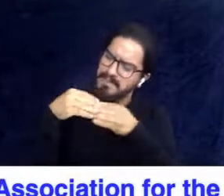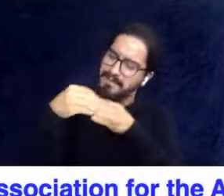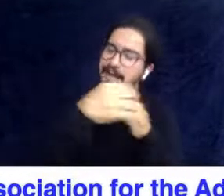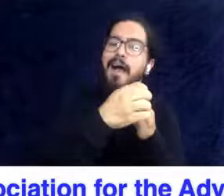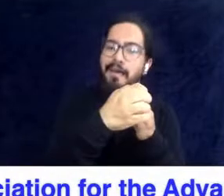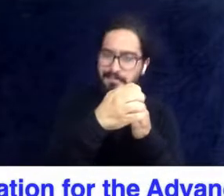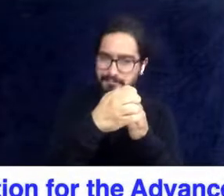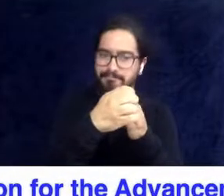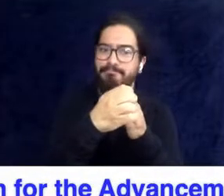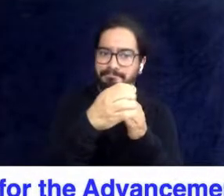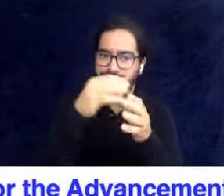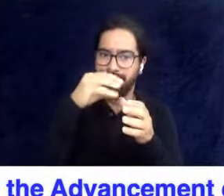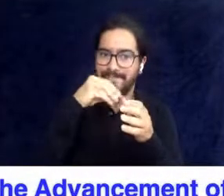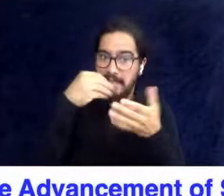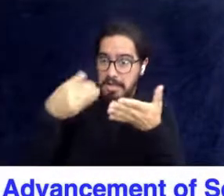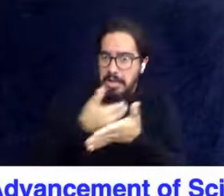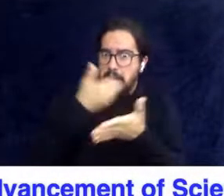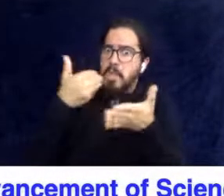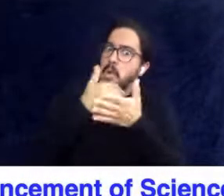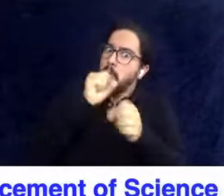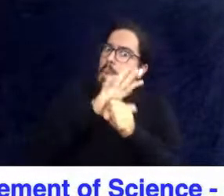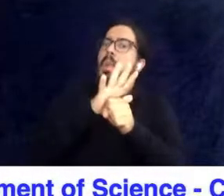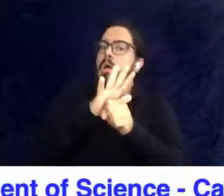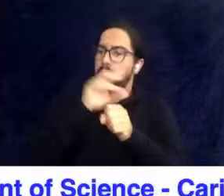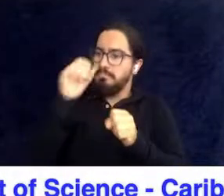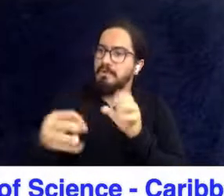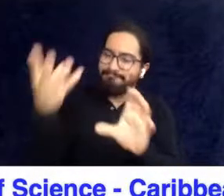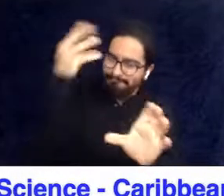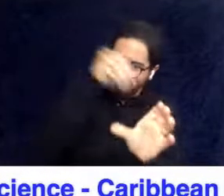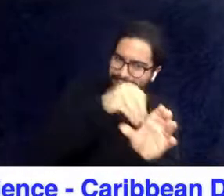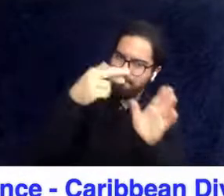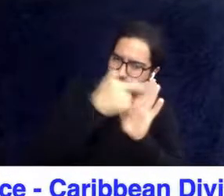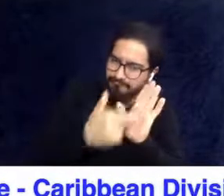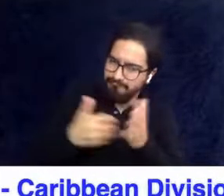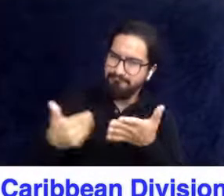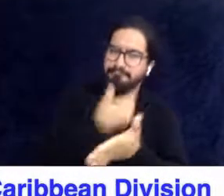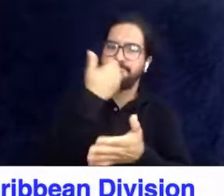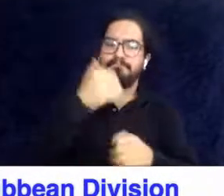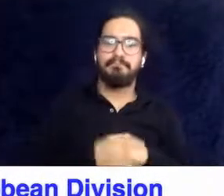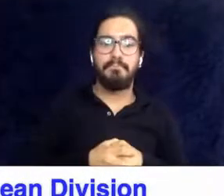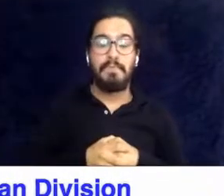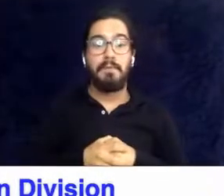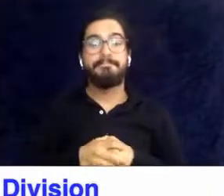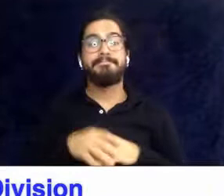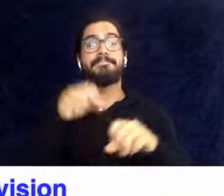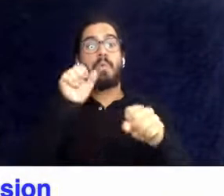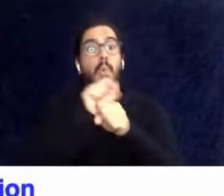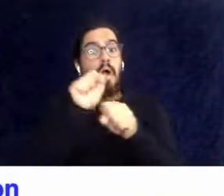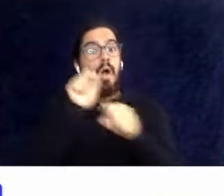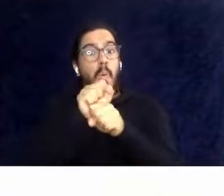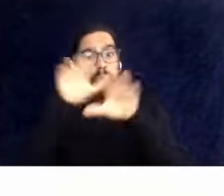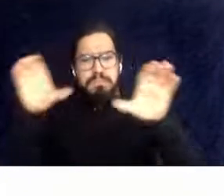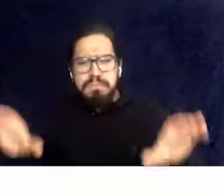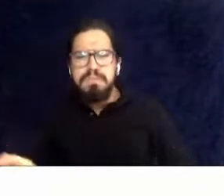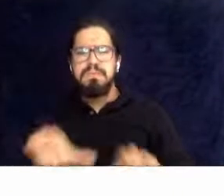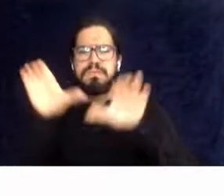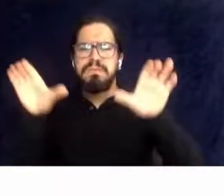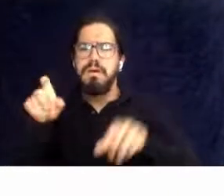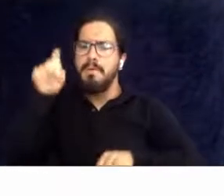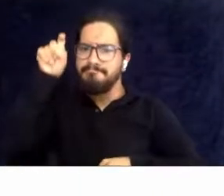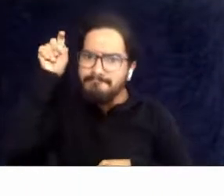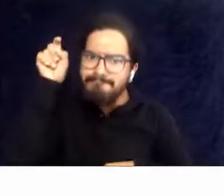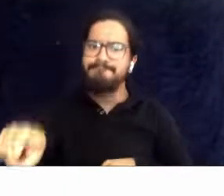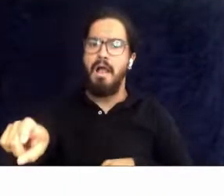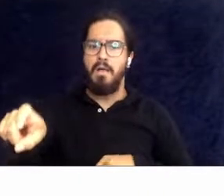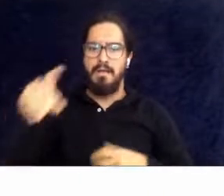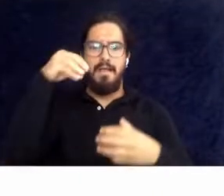novel coronavirus. Intensive coordinated actions will need to continue within the health sector and across